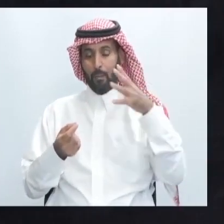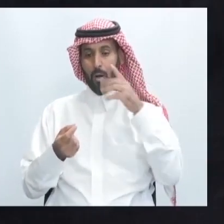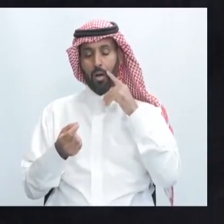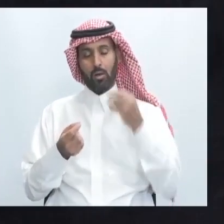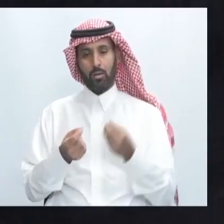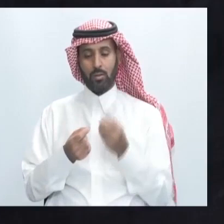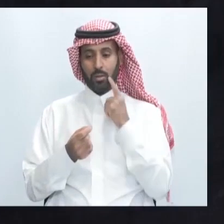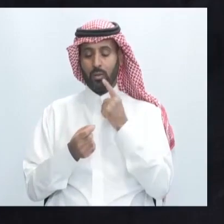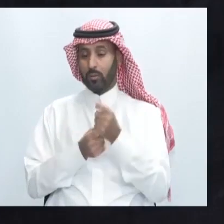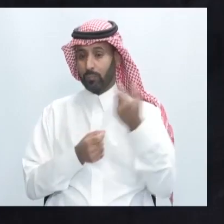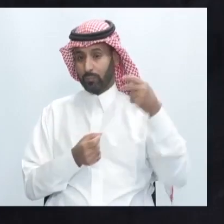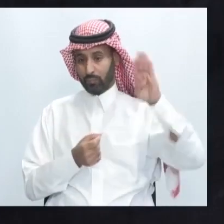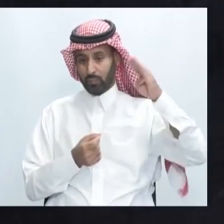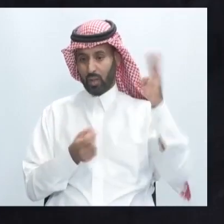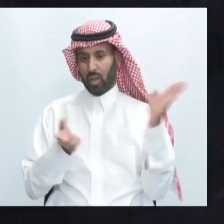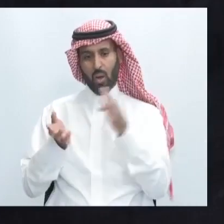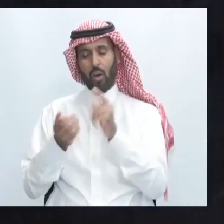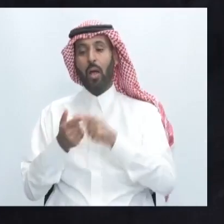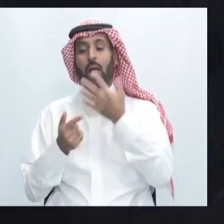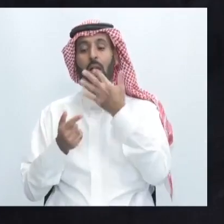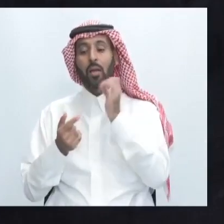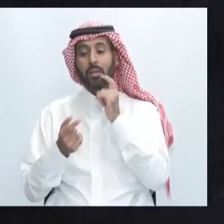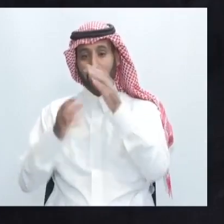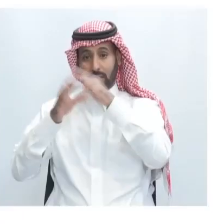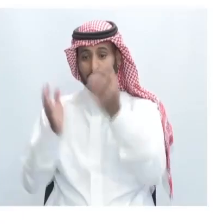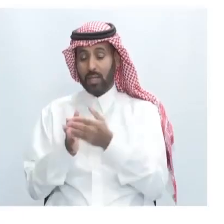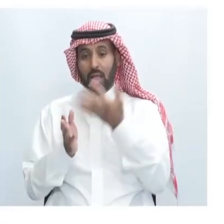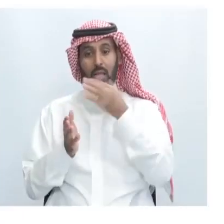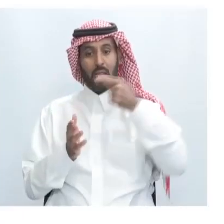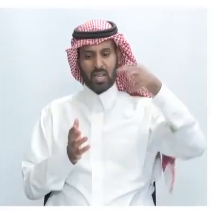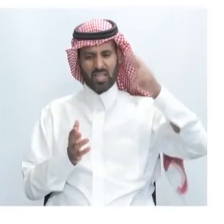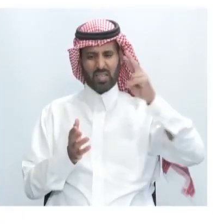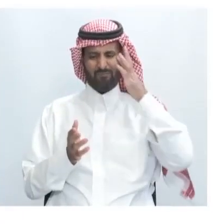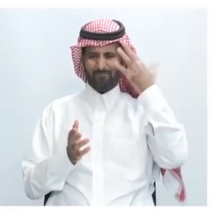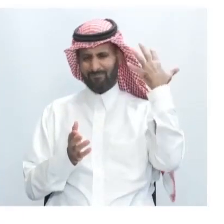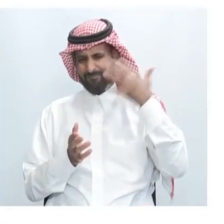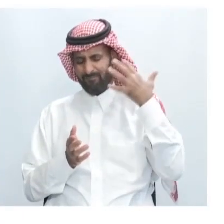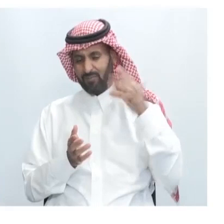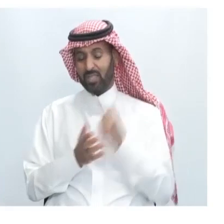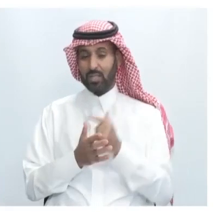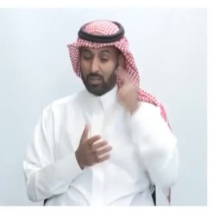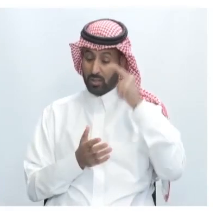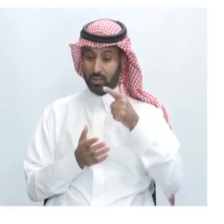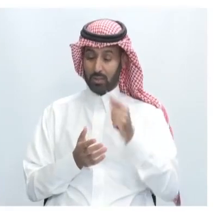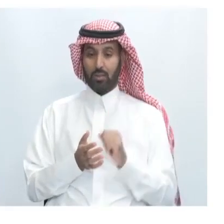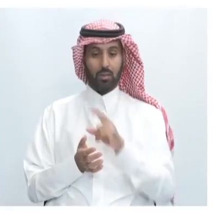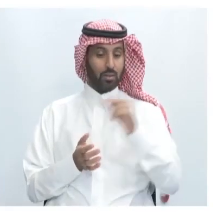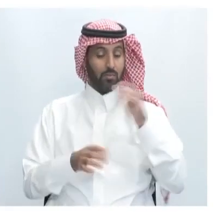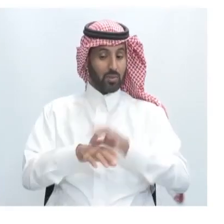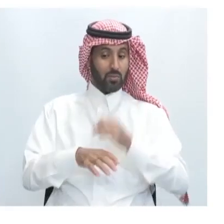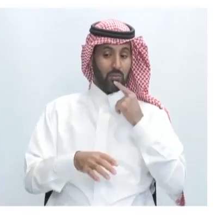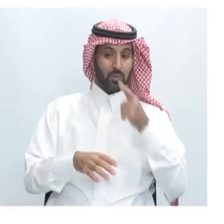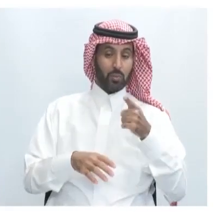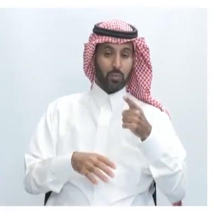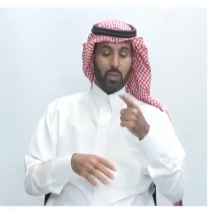a bright blue room or a red room, of course you will feel differently. The mood will change. If you are like most people, you would